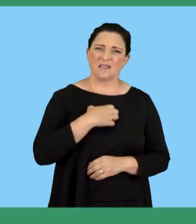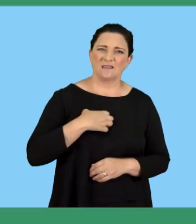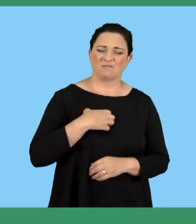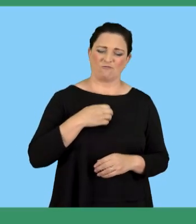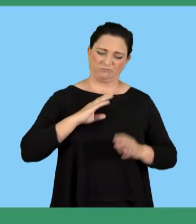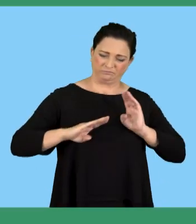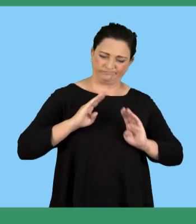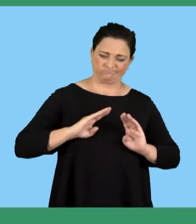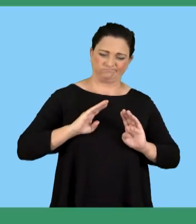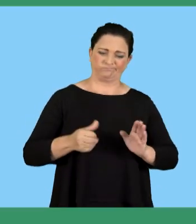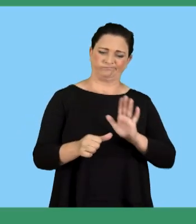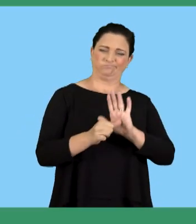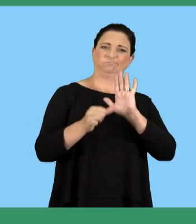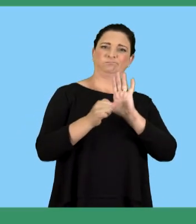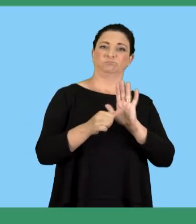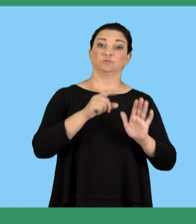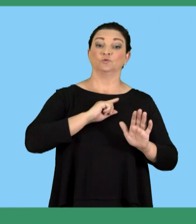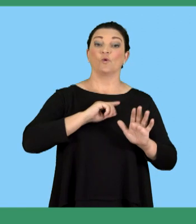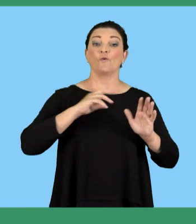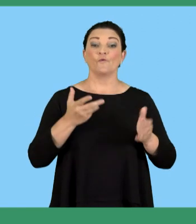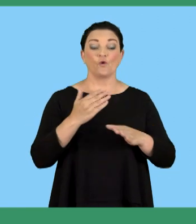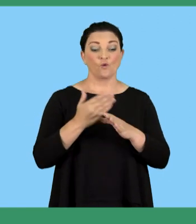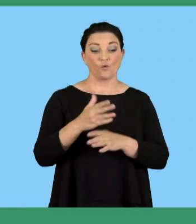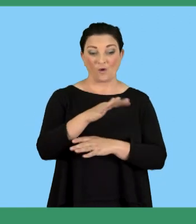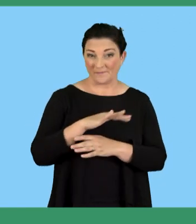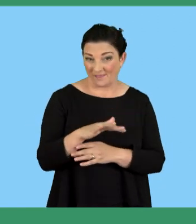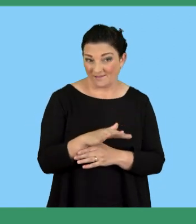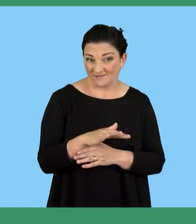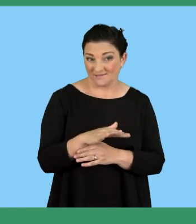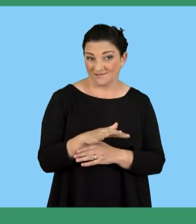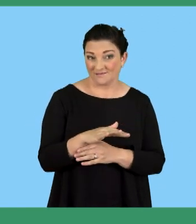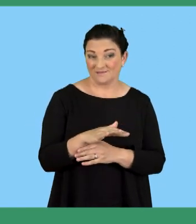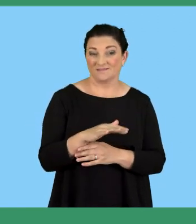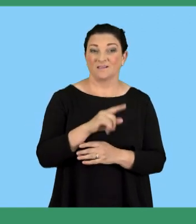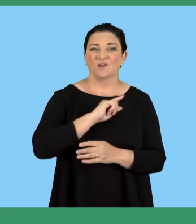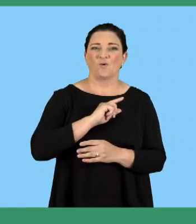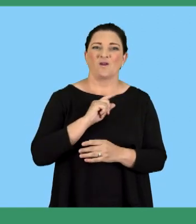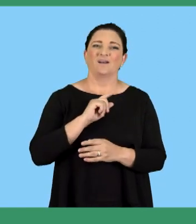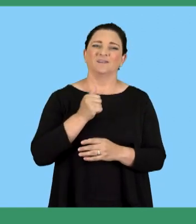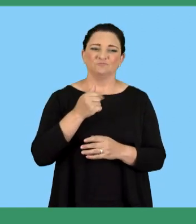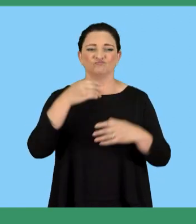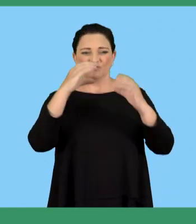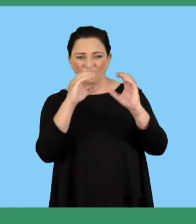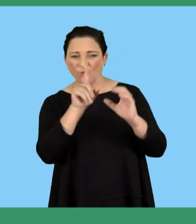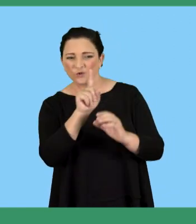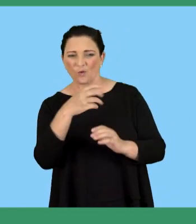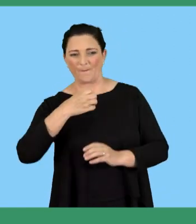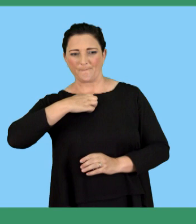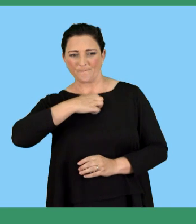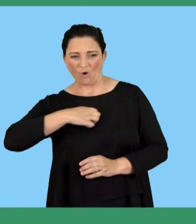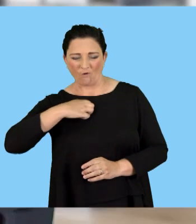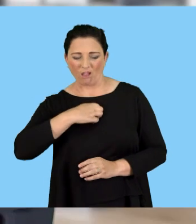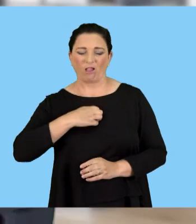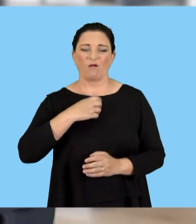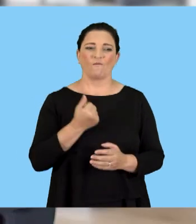behavior highlights how employees should be treated in the workplace, because this refers to the moral behavior that